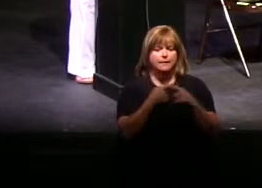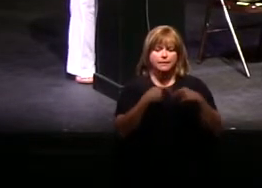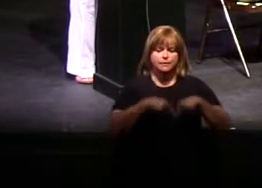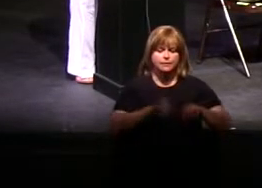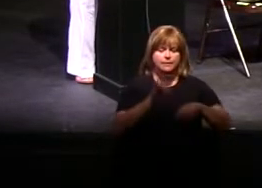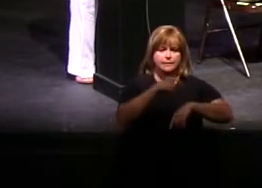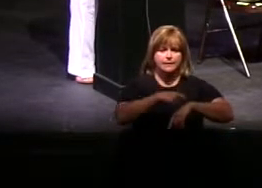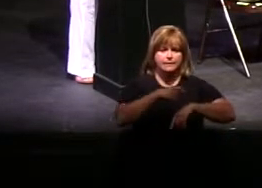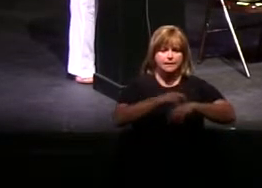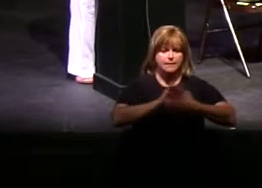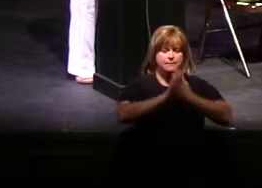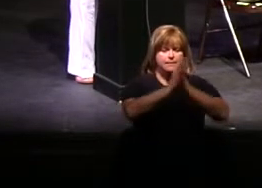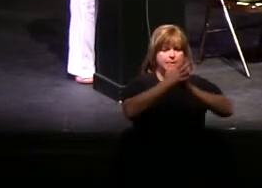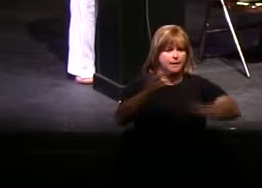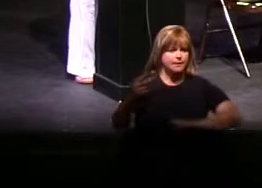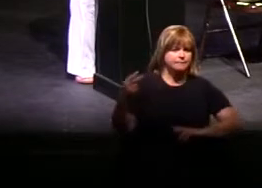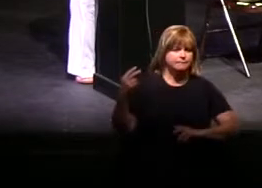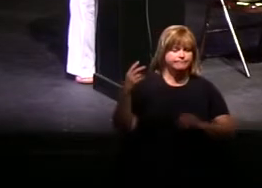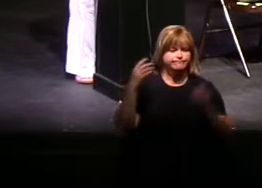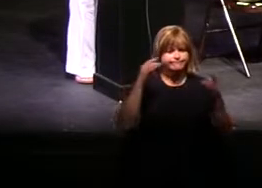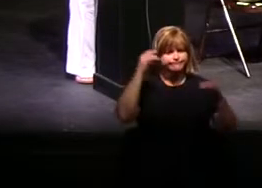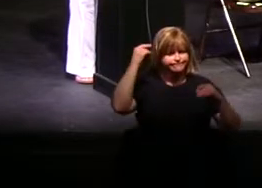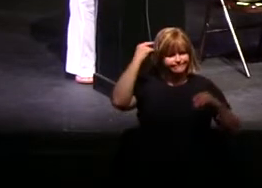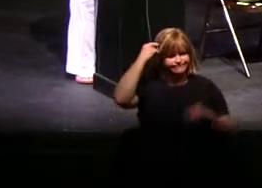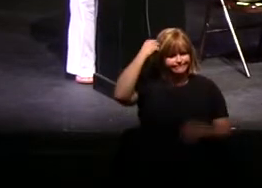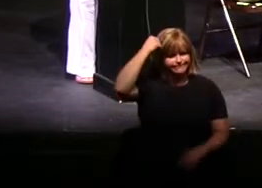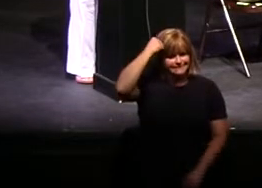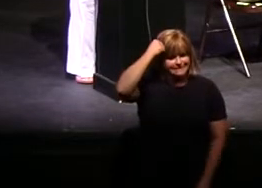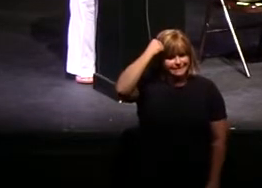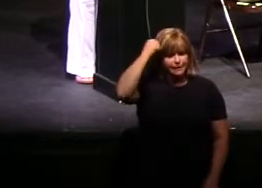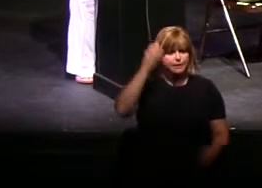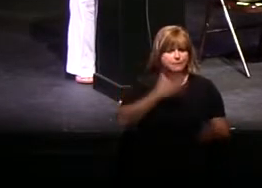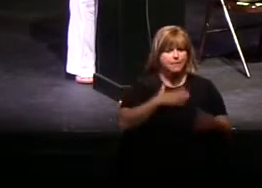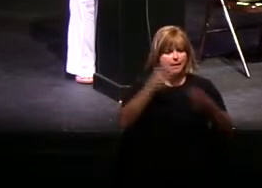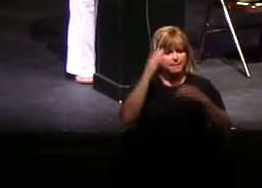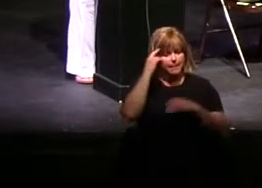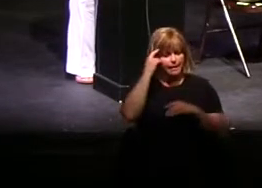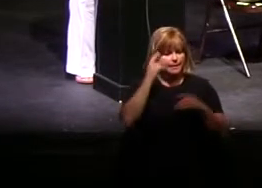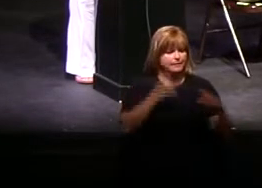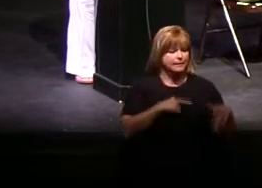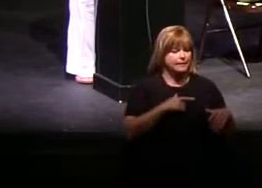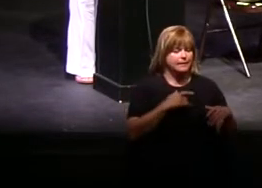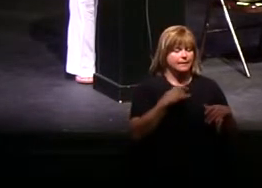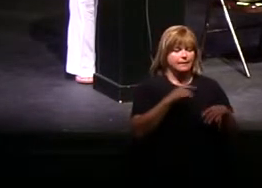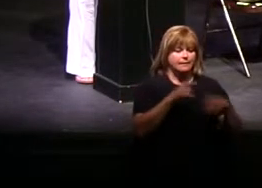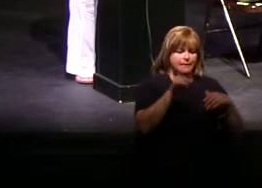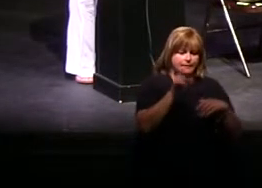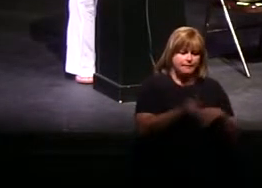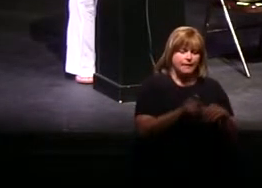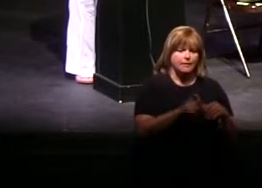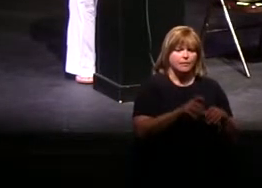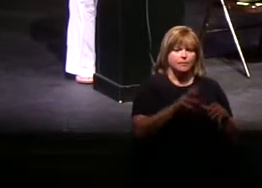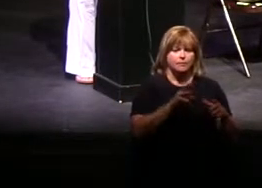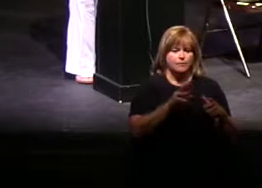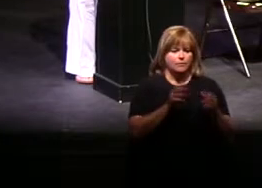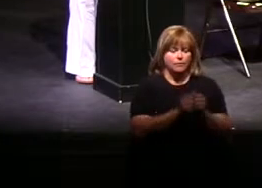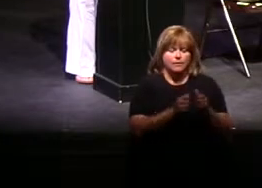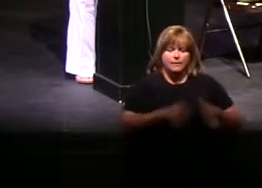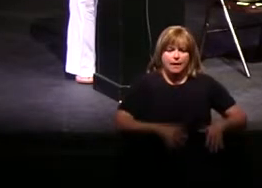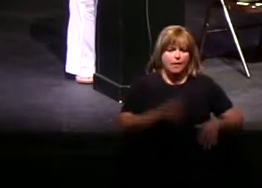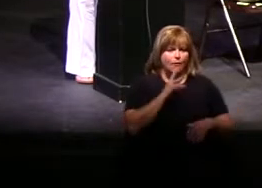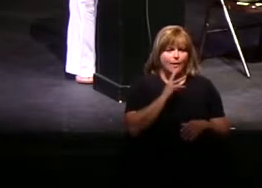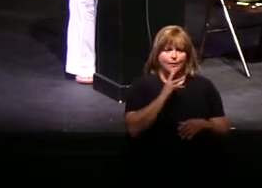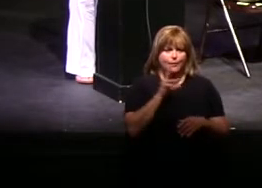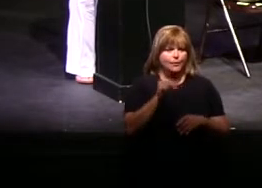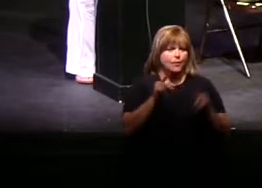idea became fixed in my mind that I must live near a lake. Without water, I thought, nobody could live at